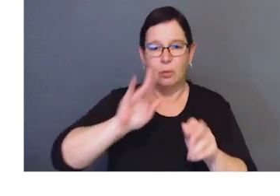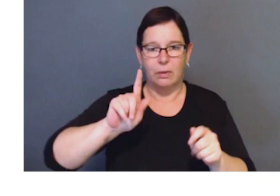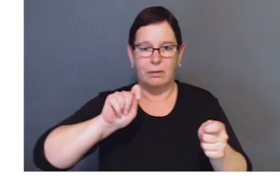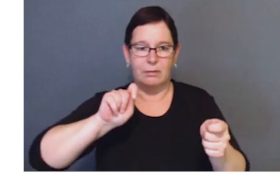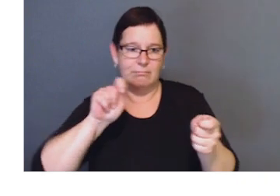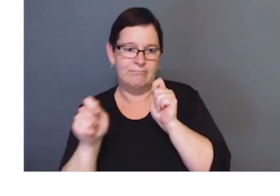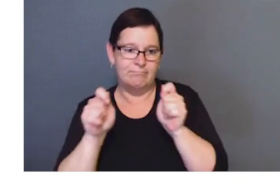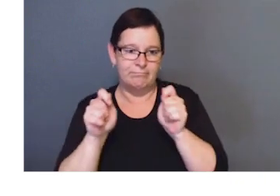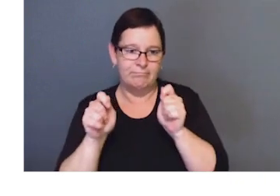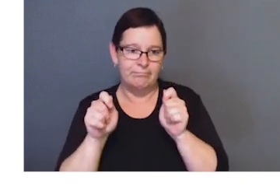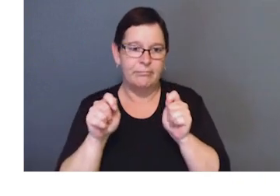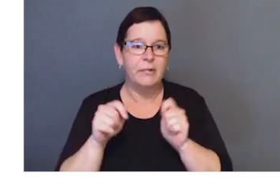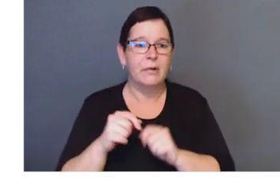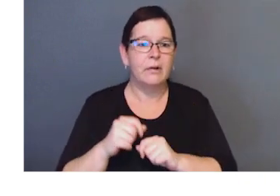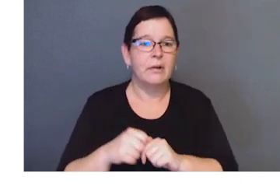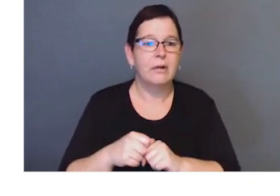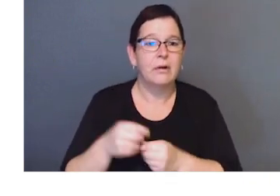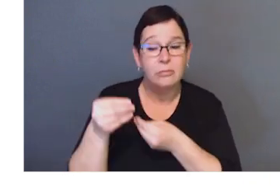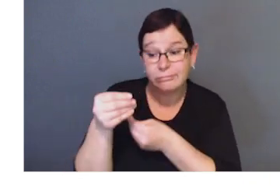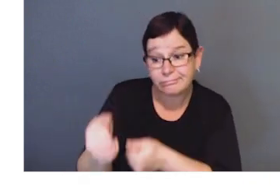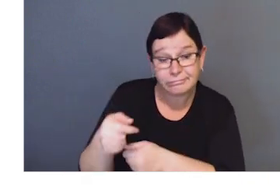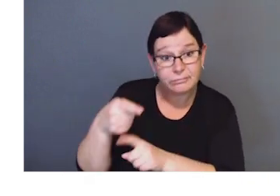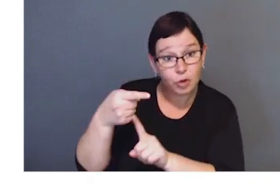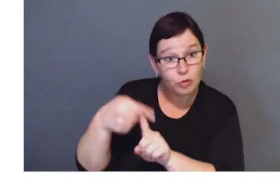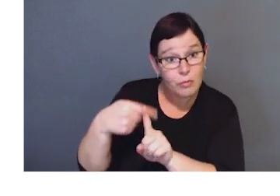Canada in 2022.